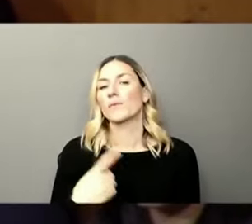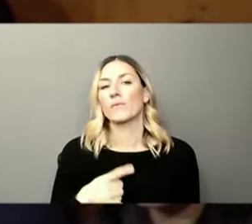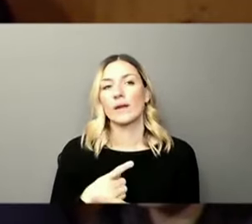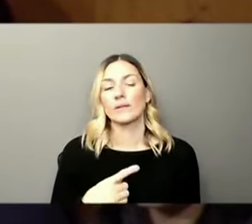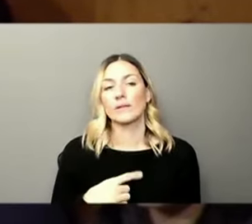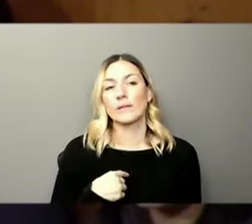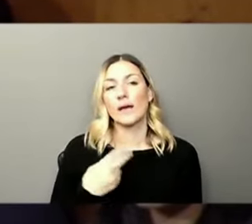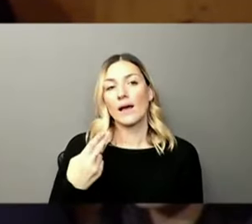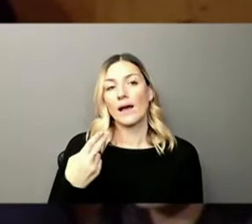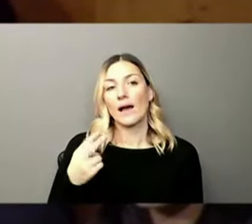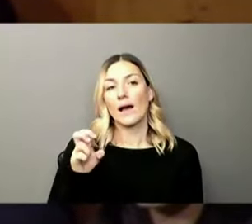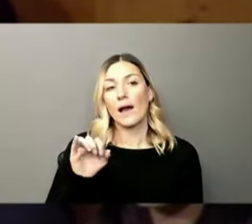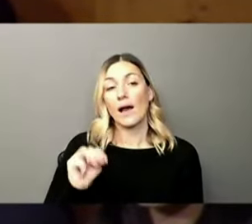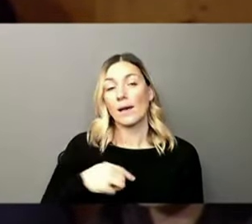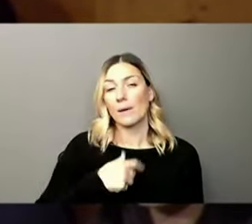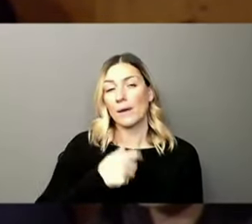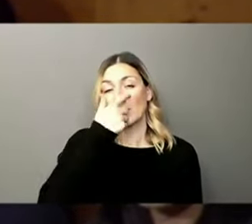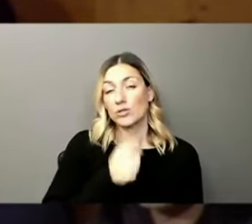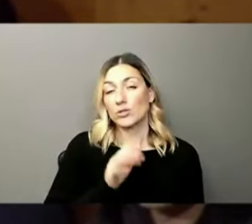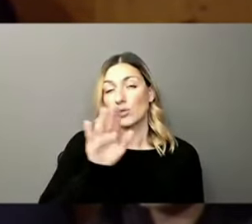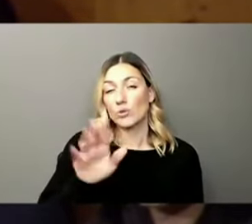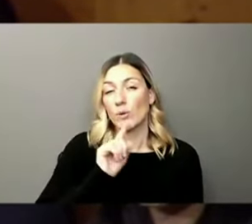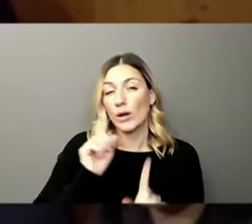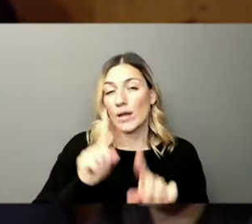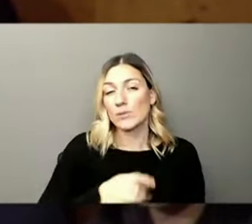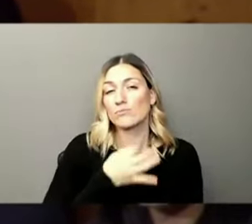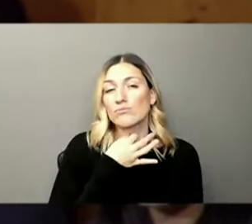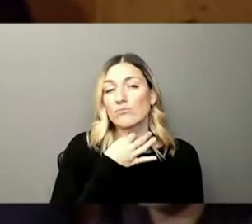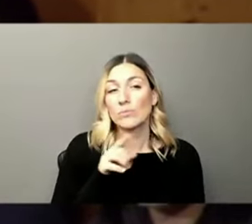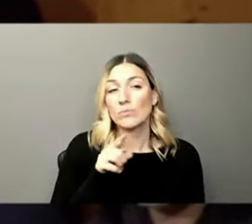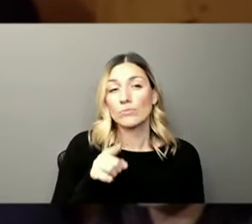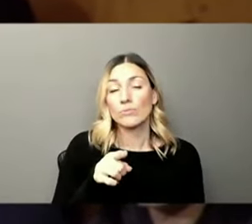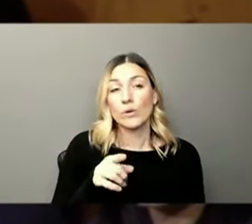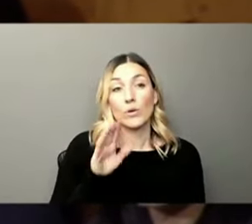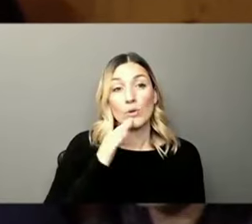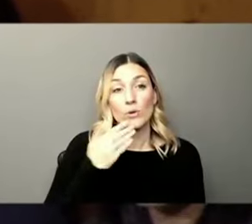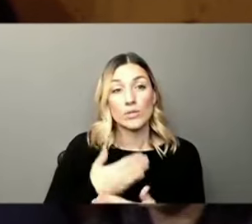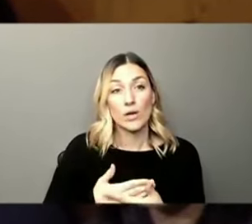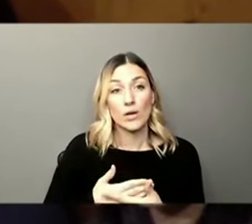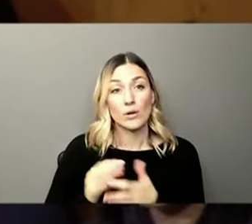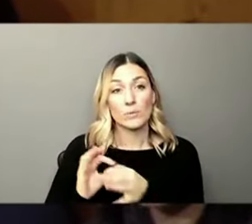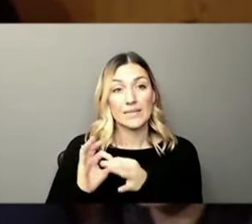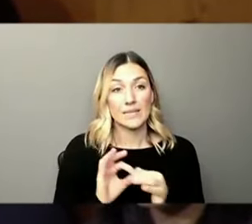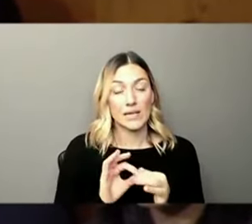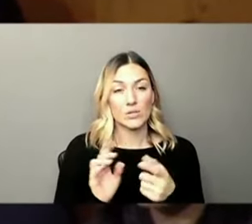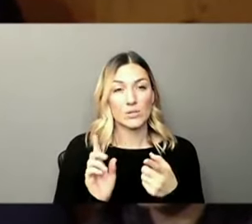interested in your answer to this question. And I'm also wondering, as I understand it, your daughter was able to get connected into